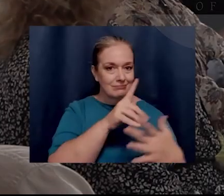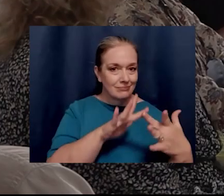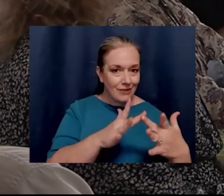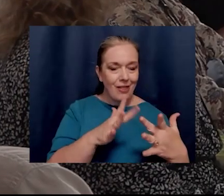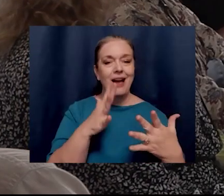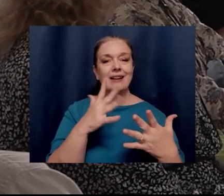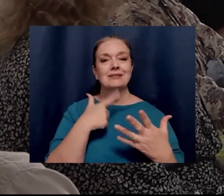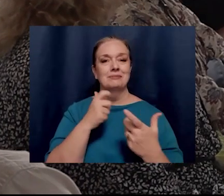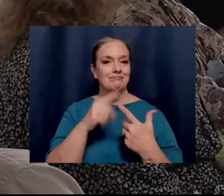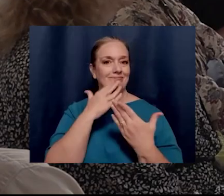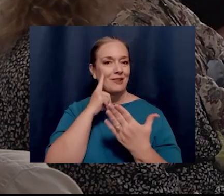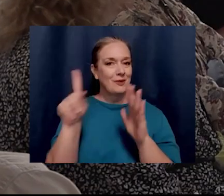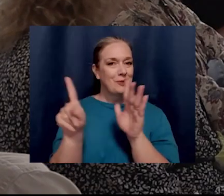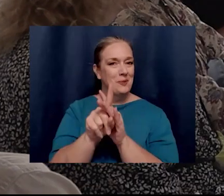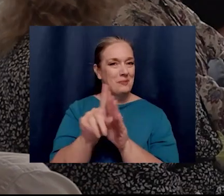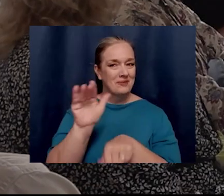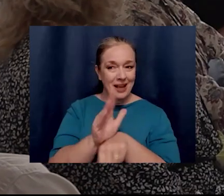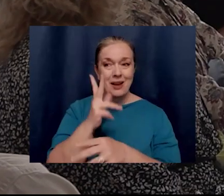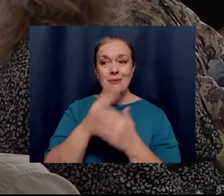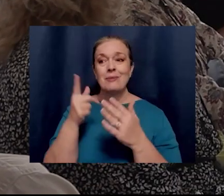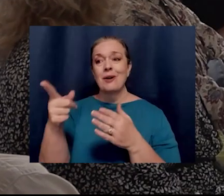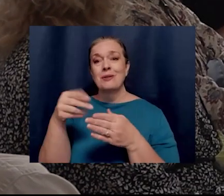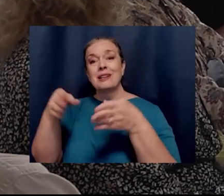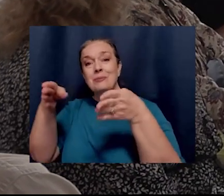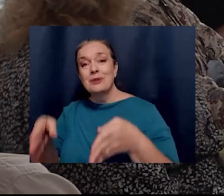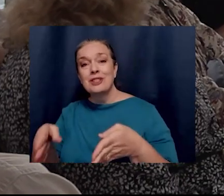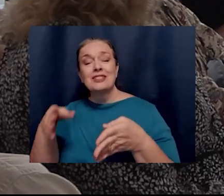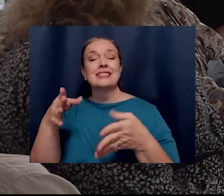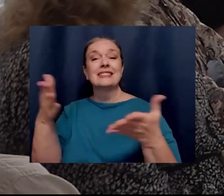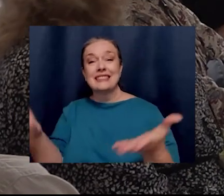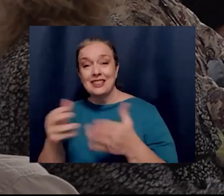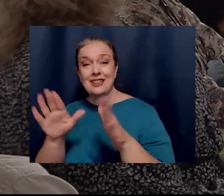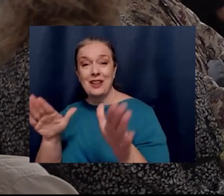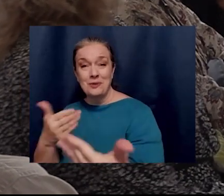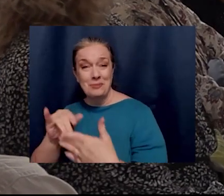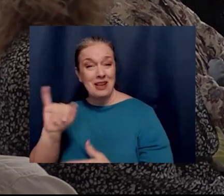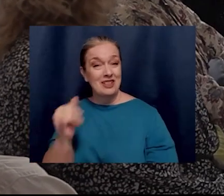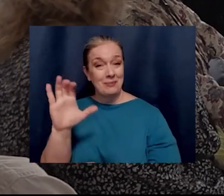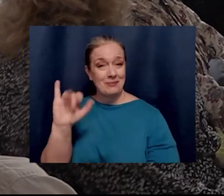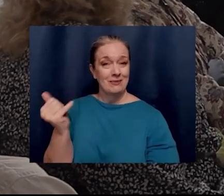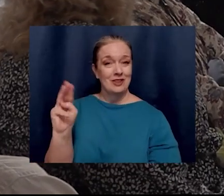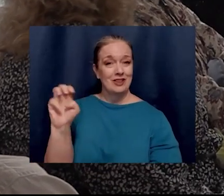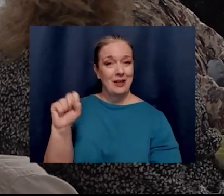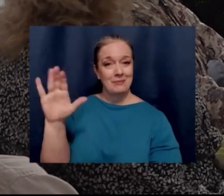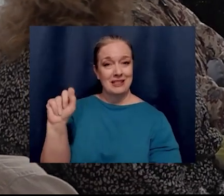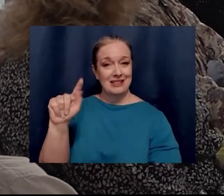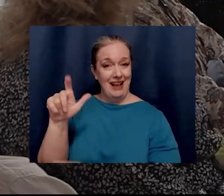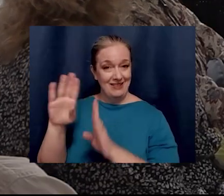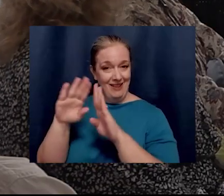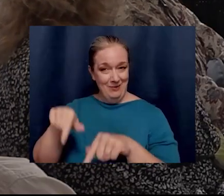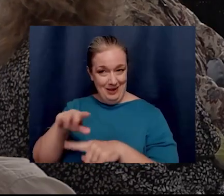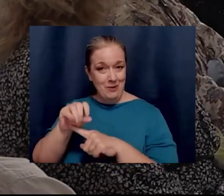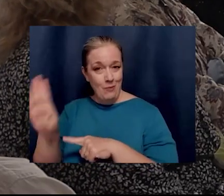So thank you again for joining us both online and in person here at the James Castle House in Boise, Idaho, located on the ancestral and